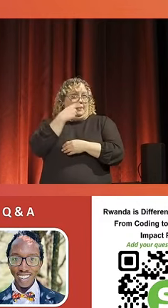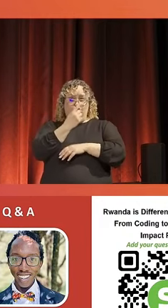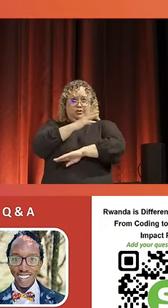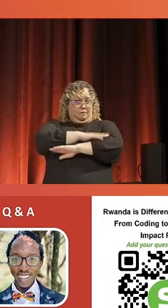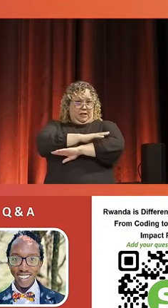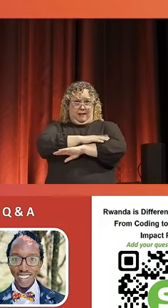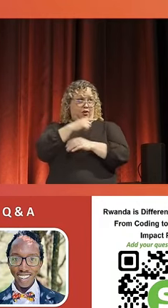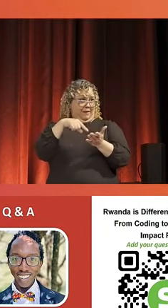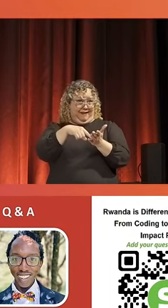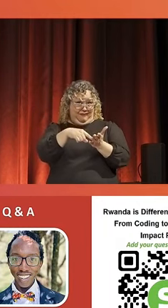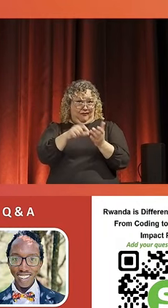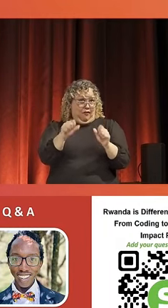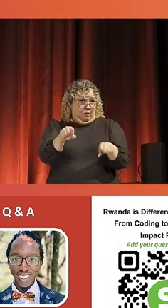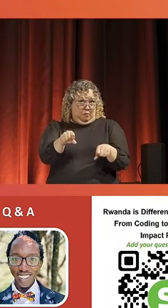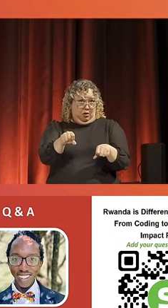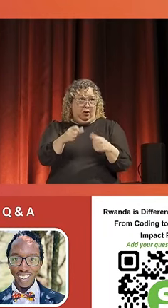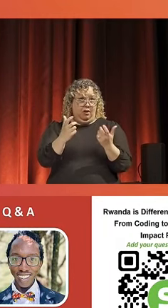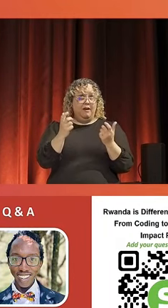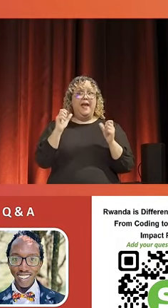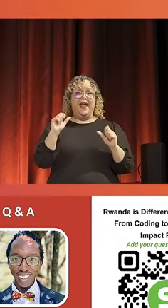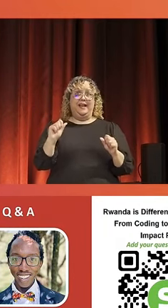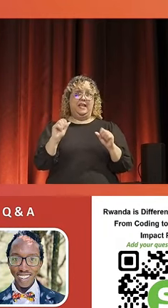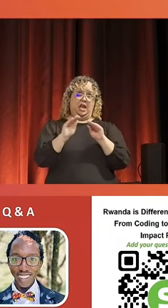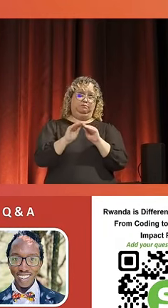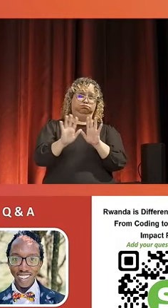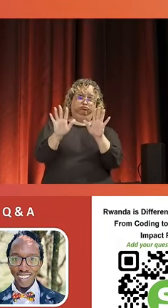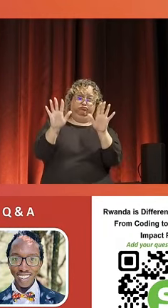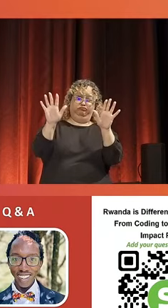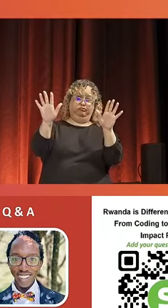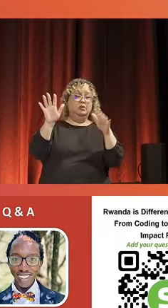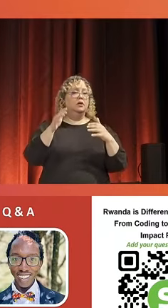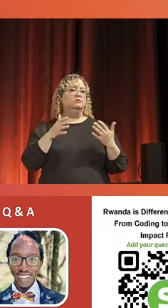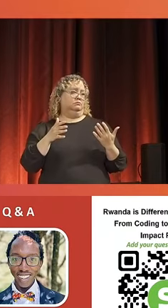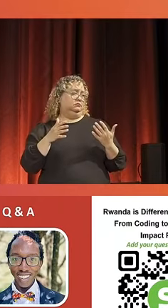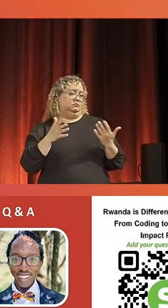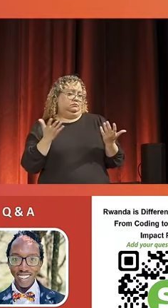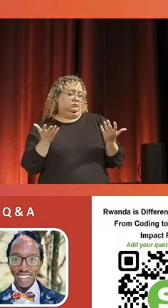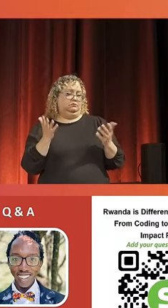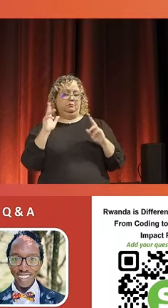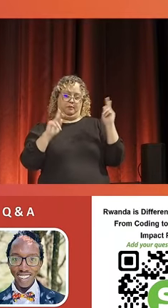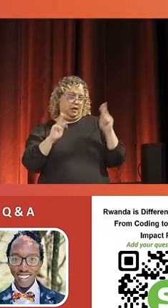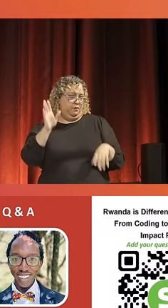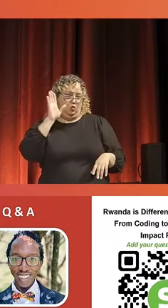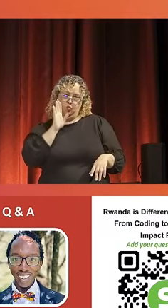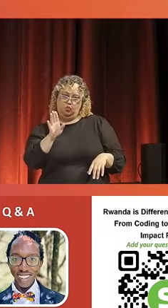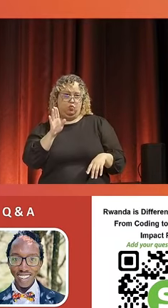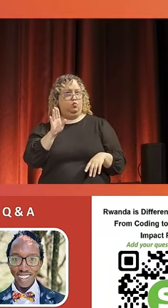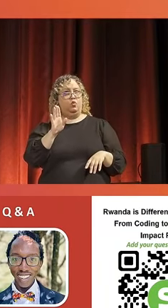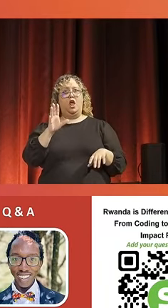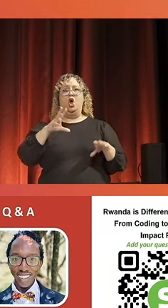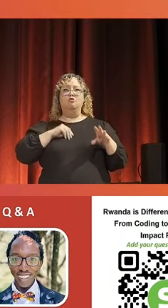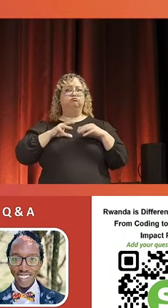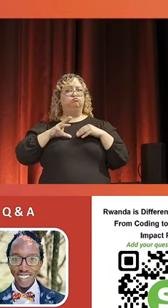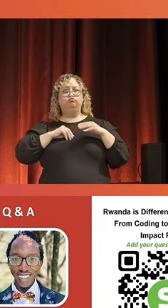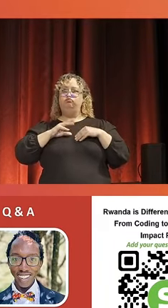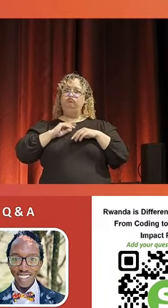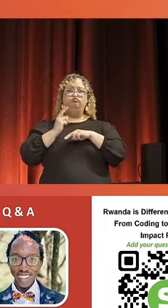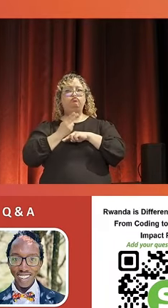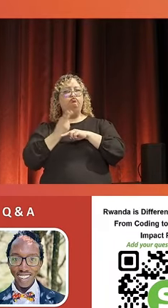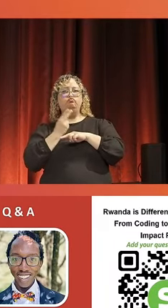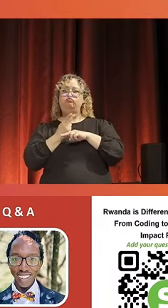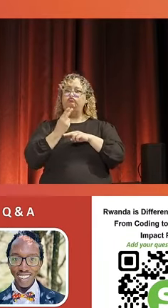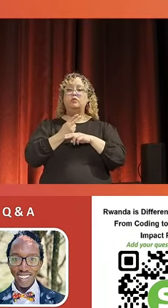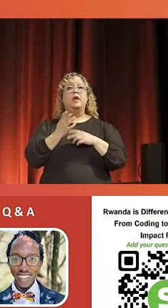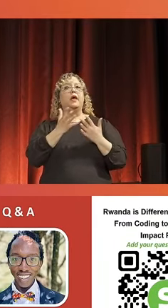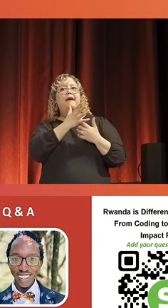affordable and it scales on the continent, what's going to happen is that people will jump on the ship and create